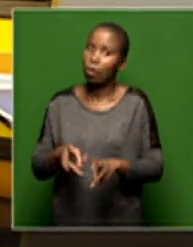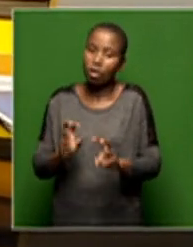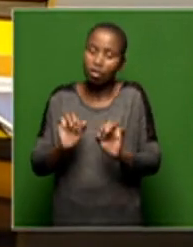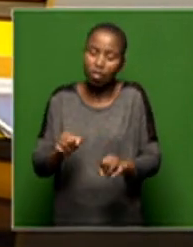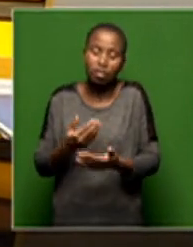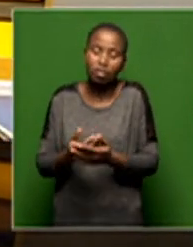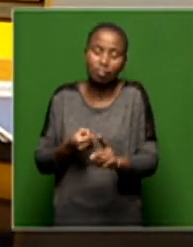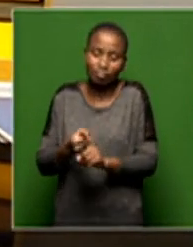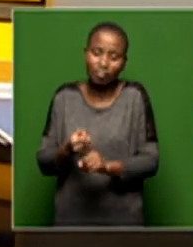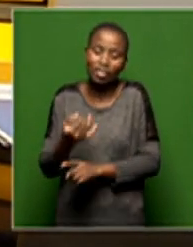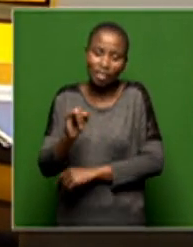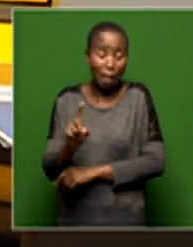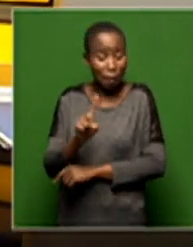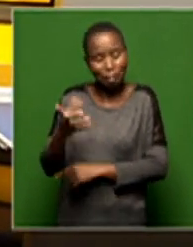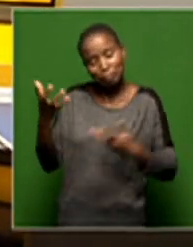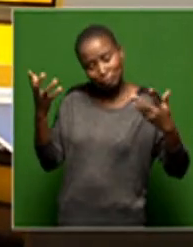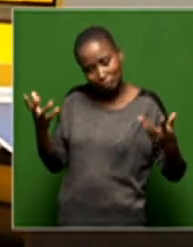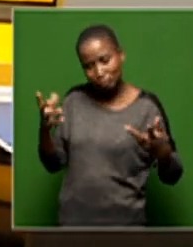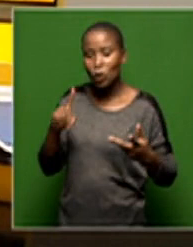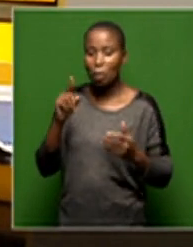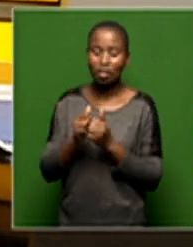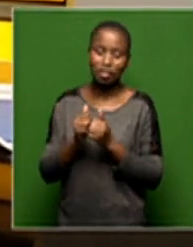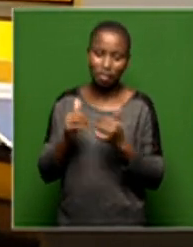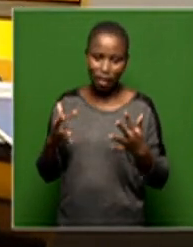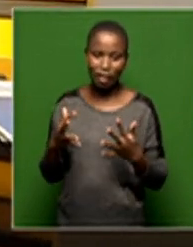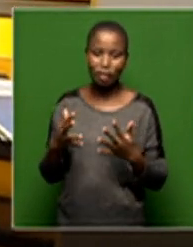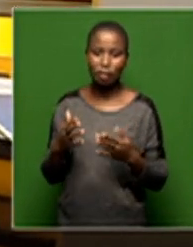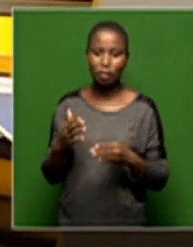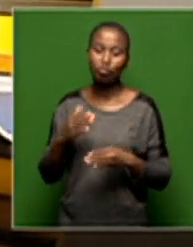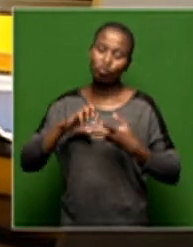That much is clear. But yeah, we need to start making strides,